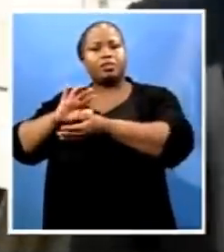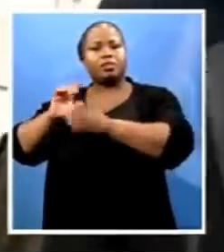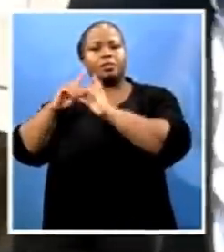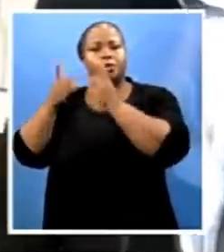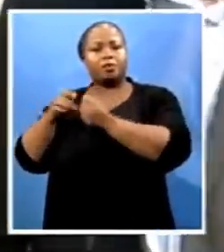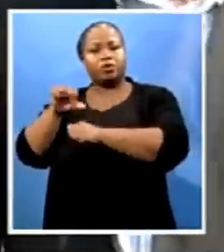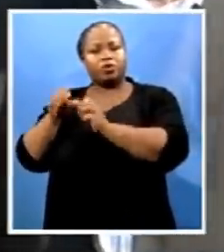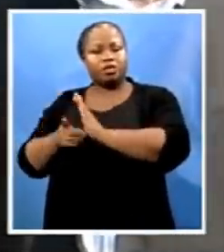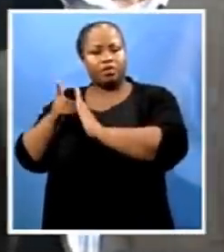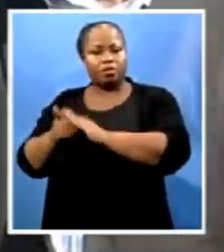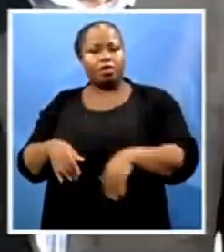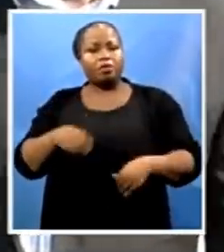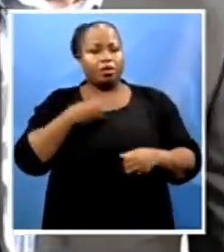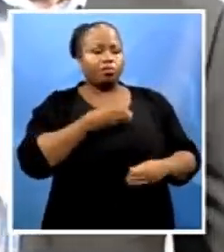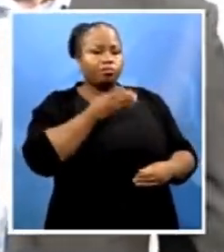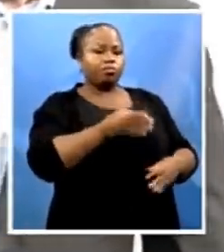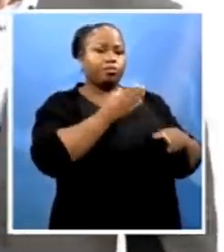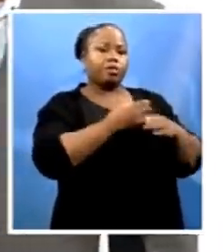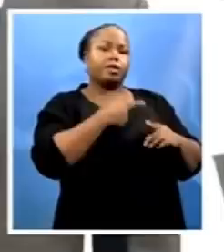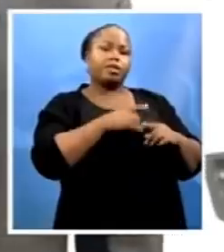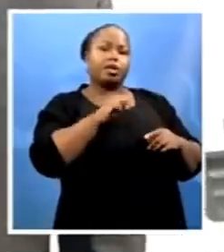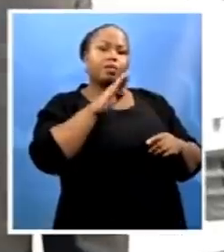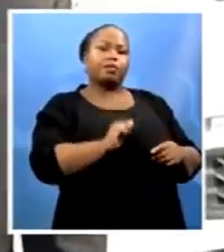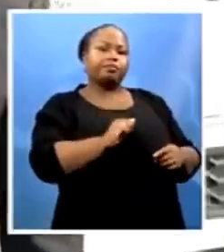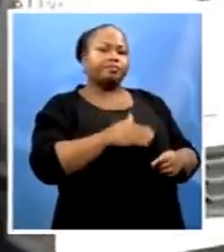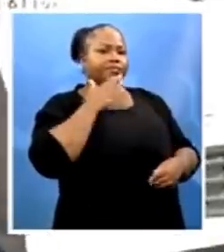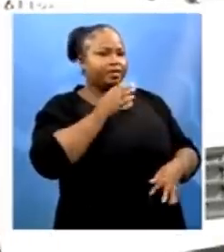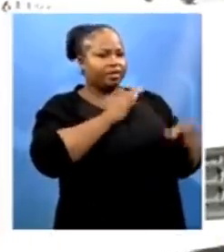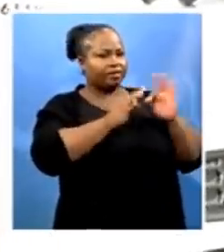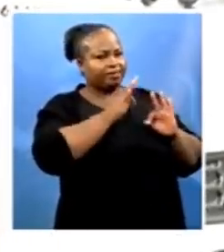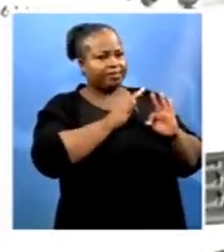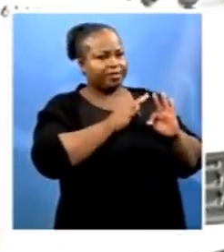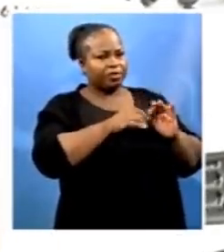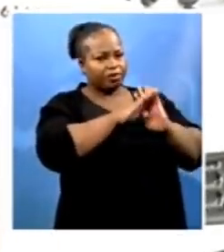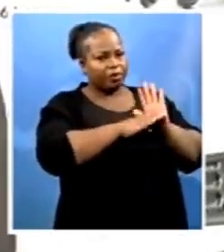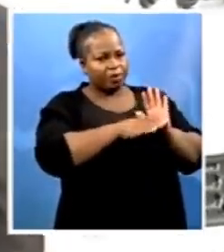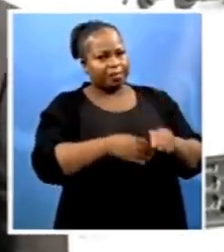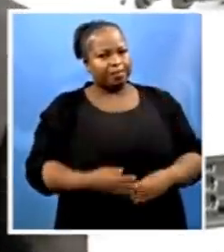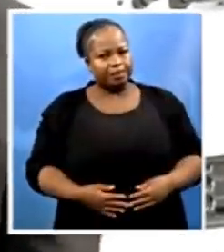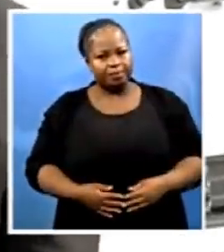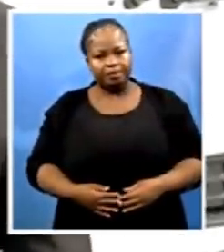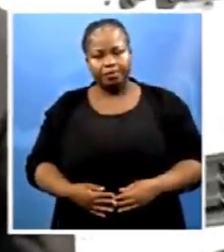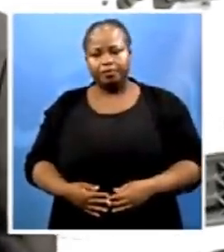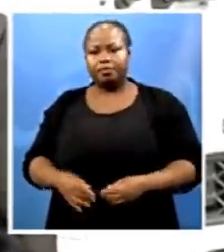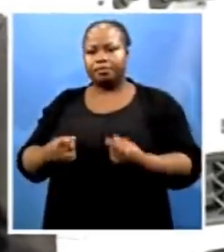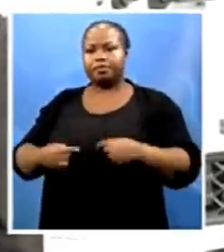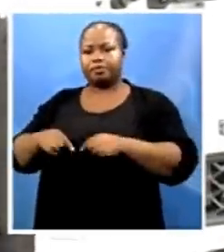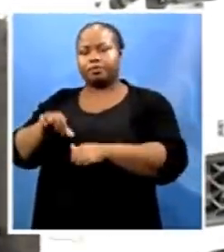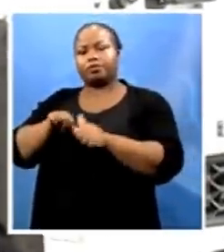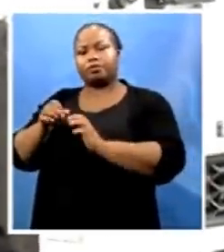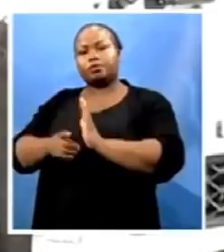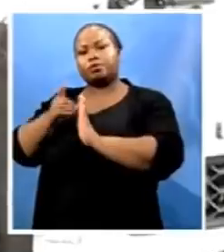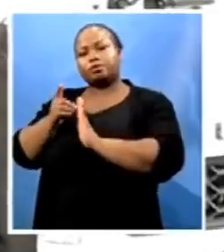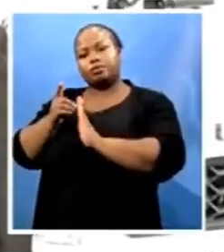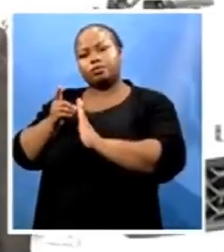much for your time. Briefly, can you tell us about this program? We as social development, we are